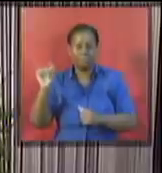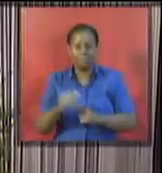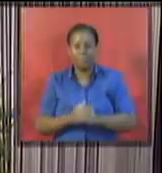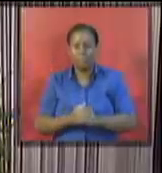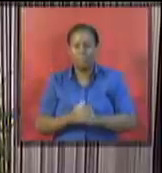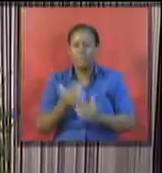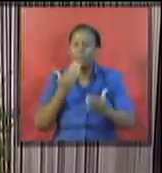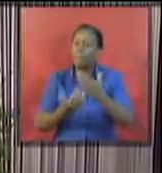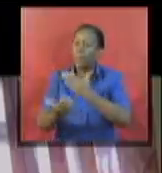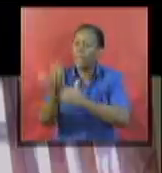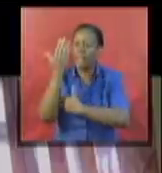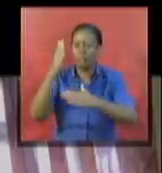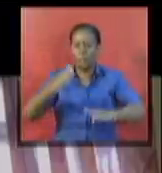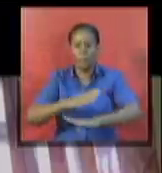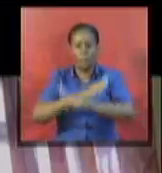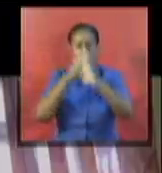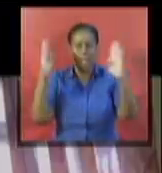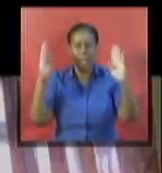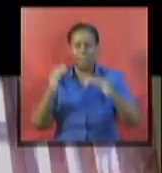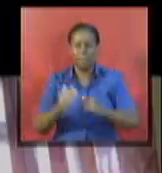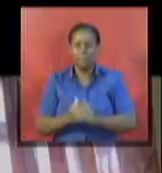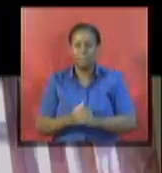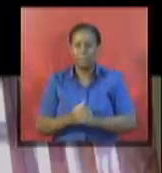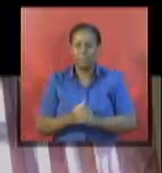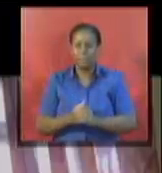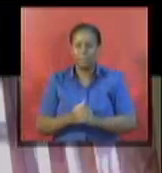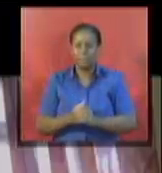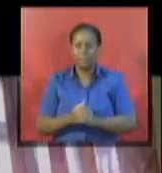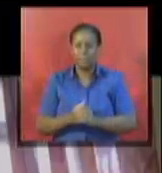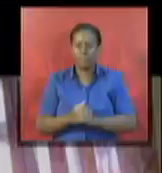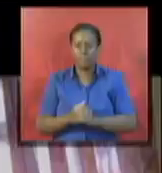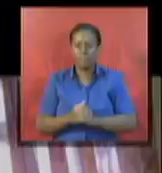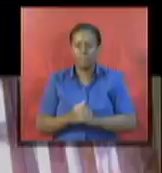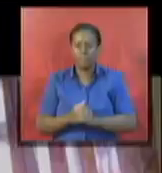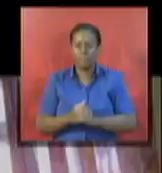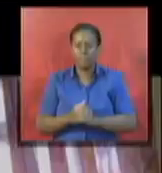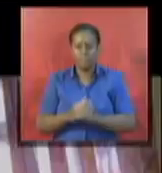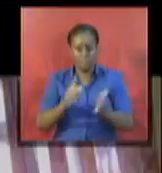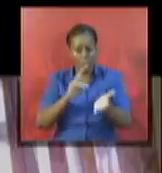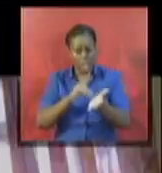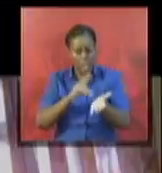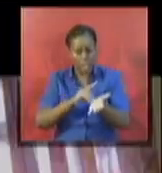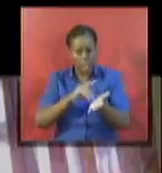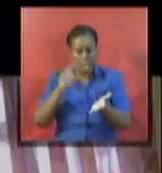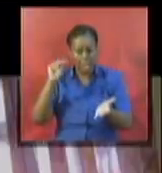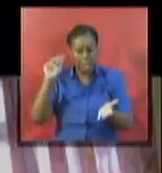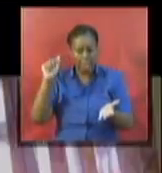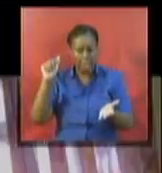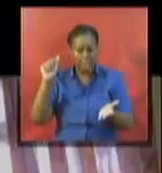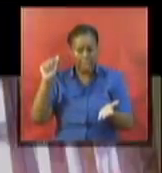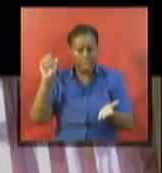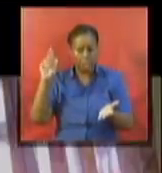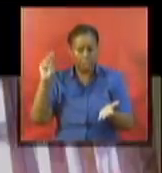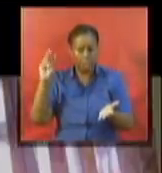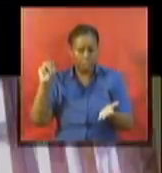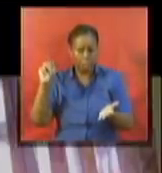Whitfield, 95.5. Dr. Nandram, I believe you might be best suited to answer these